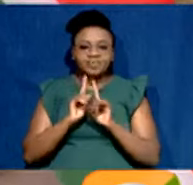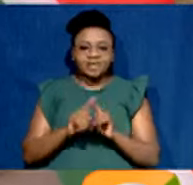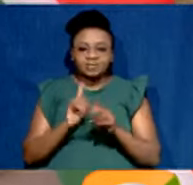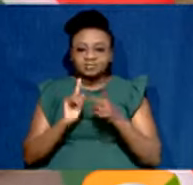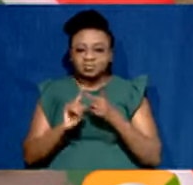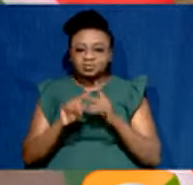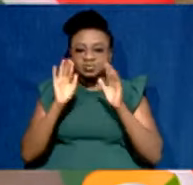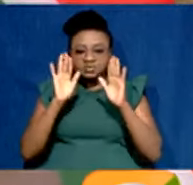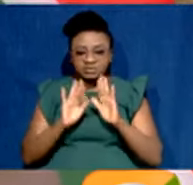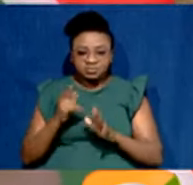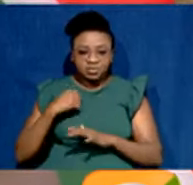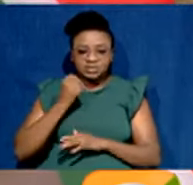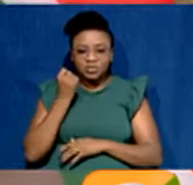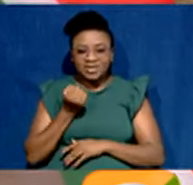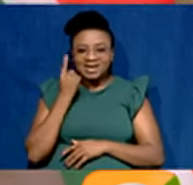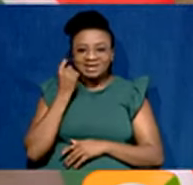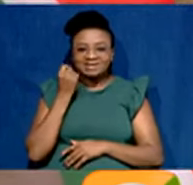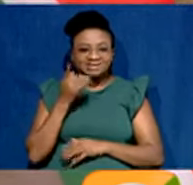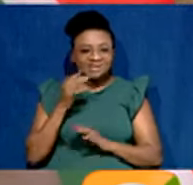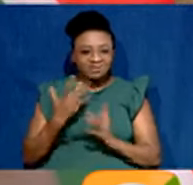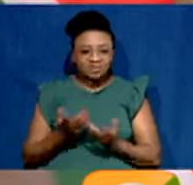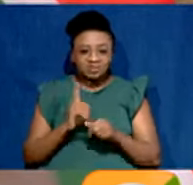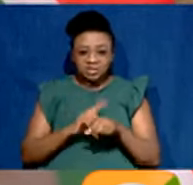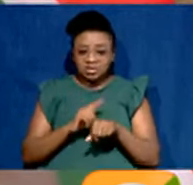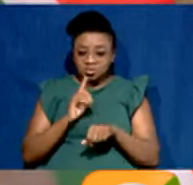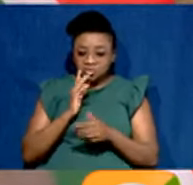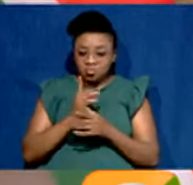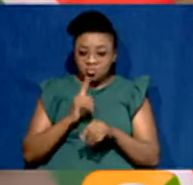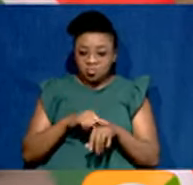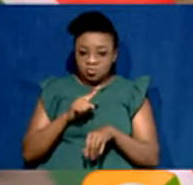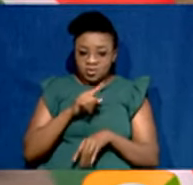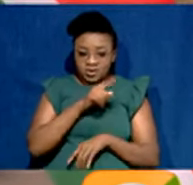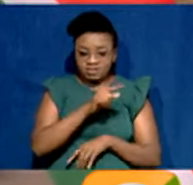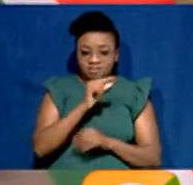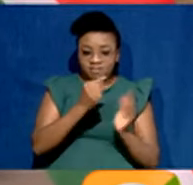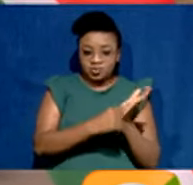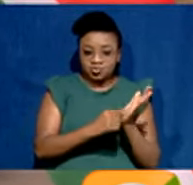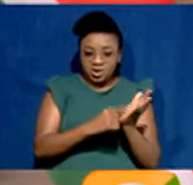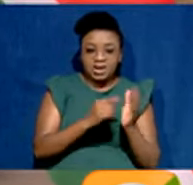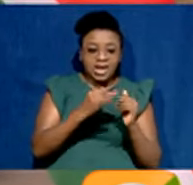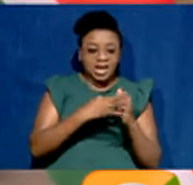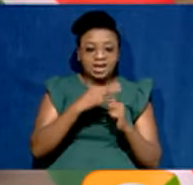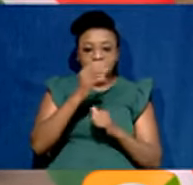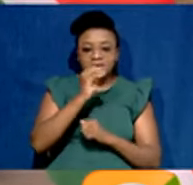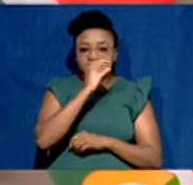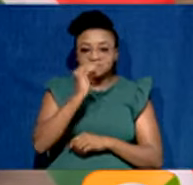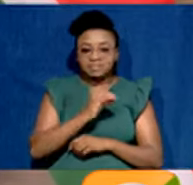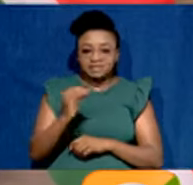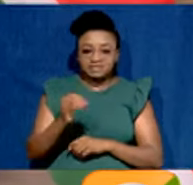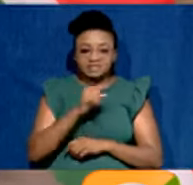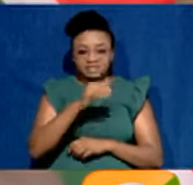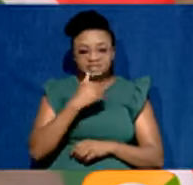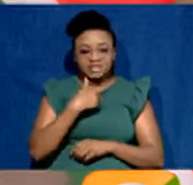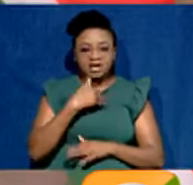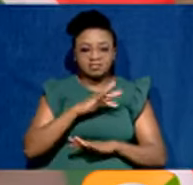to understand that while Uganda 80% is arable with rain, Kenya